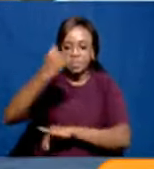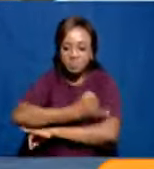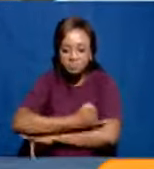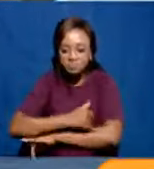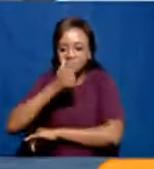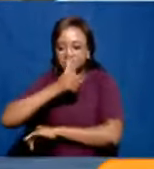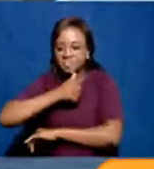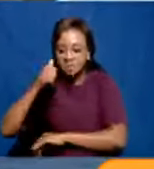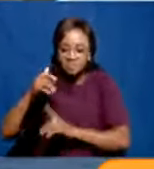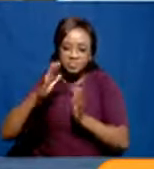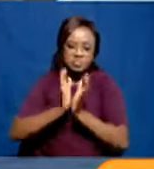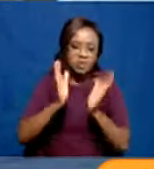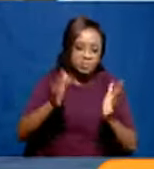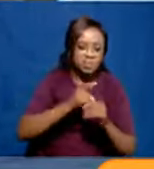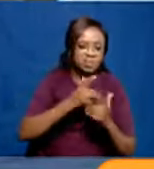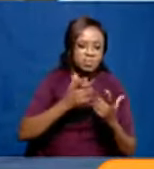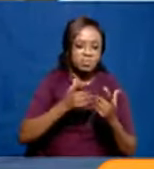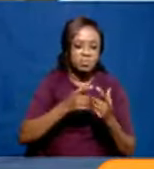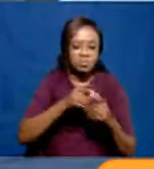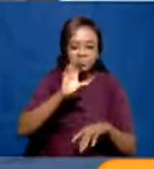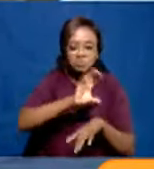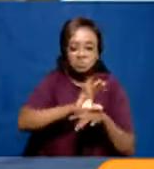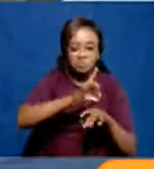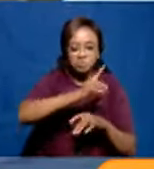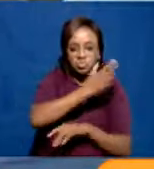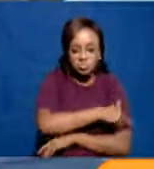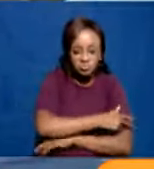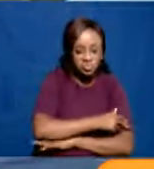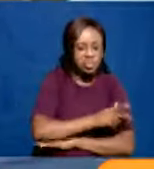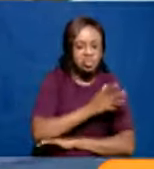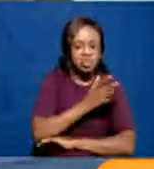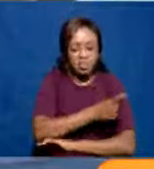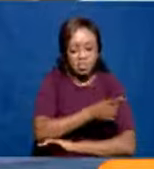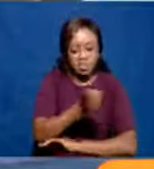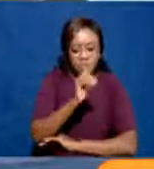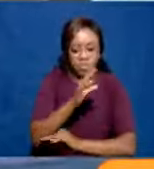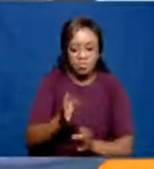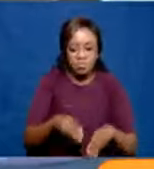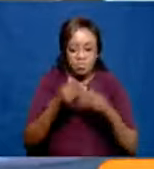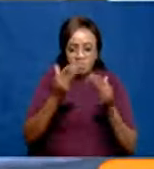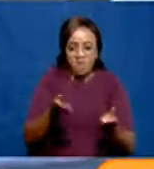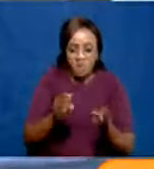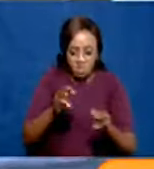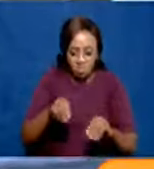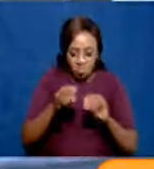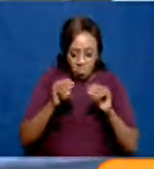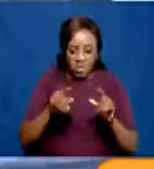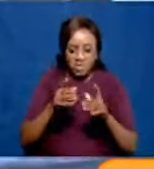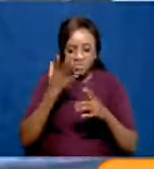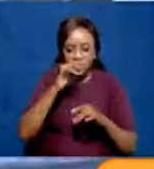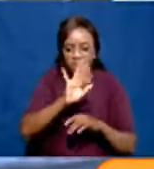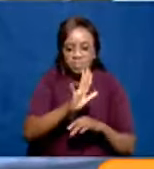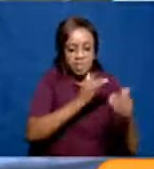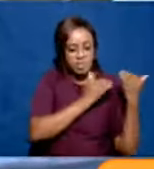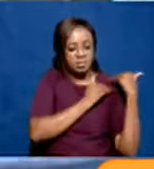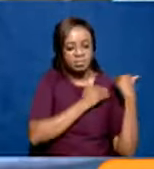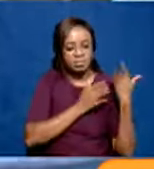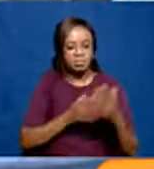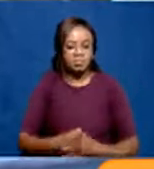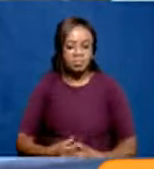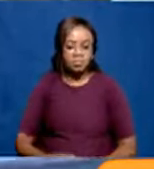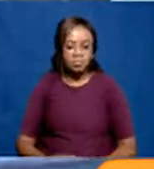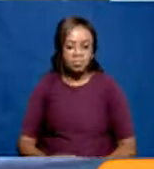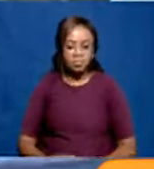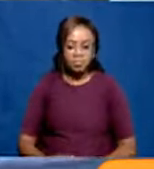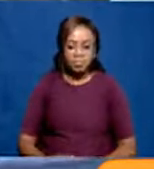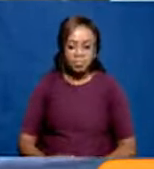private hospital, public or faith-based, we are relying on them to provide that care first. So you're talking about the issue of the facilities and the supplies and so on.